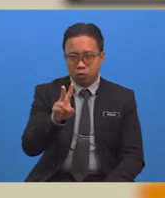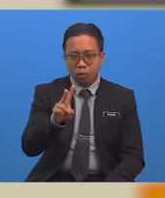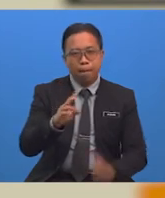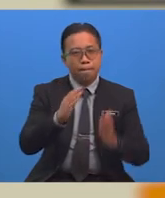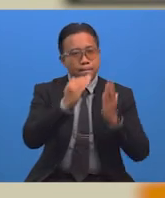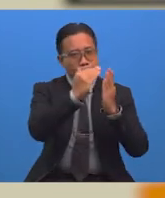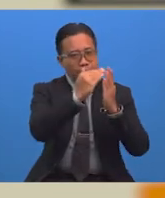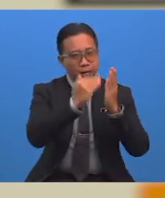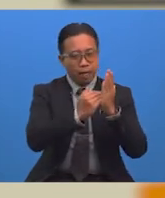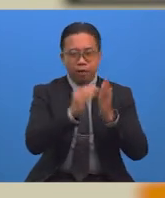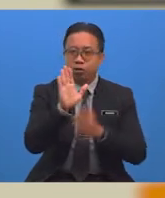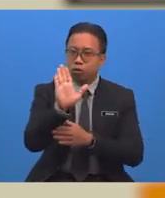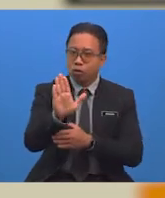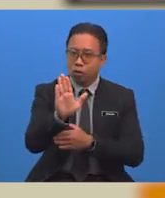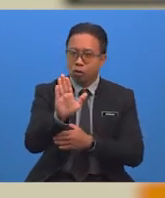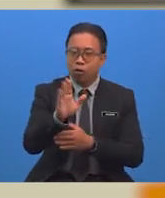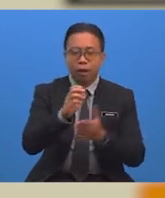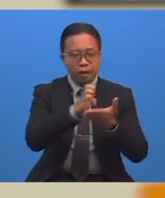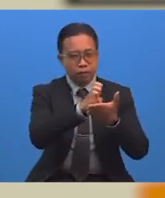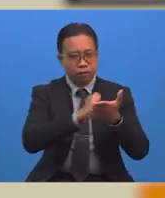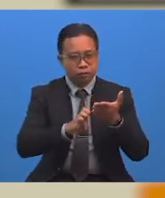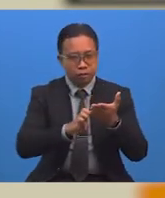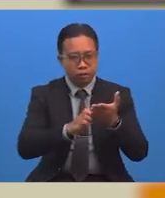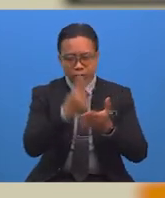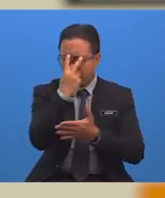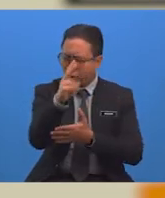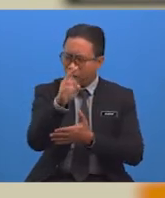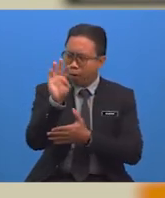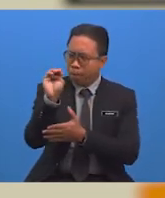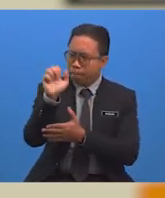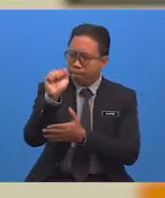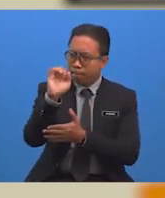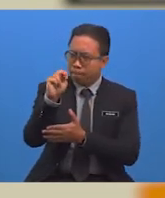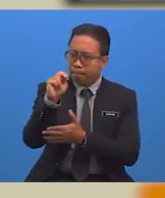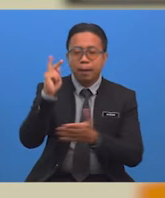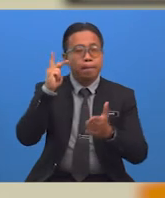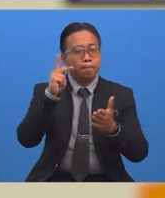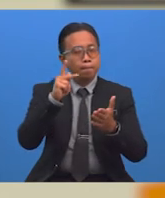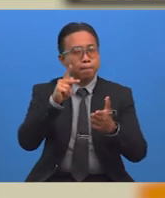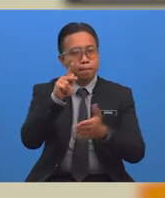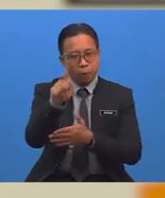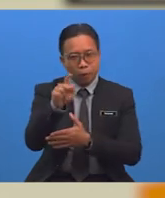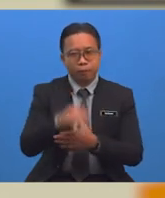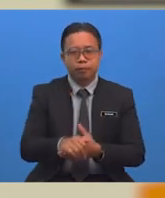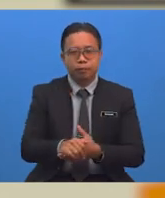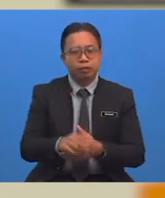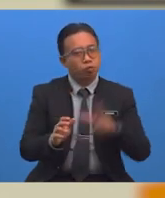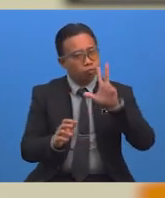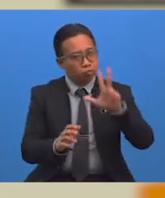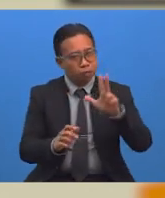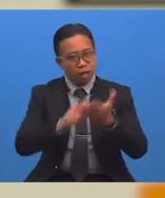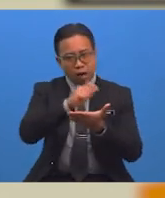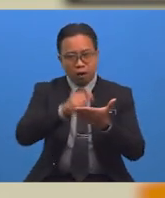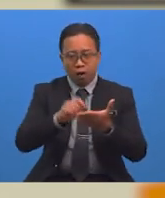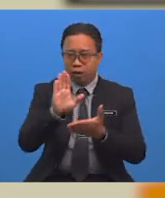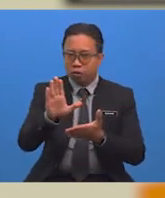deciding on your stand and the main points of the essay. While writing the essay, keep the